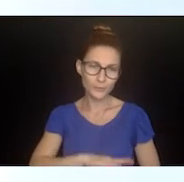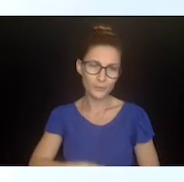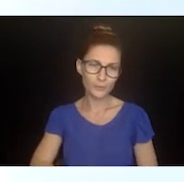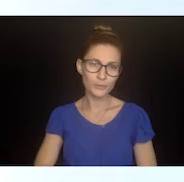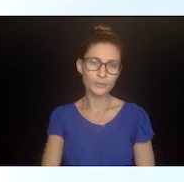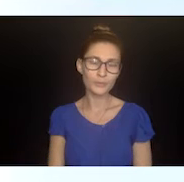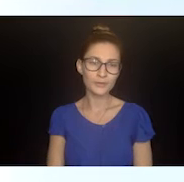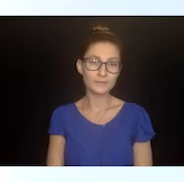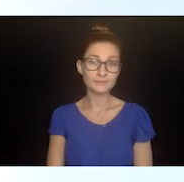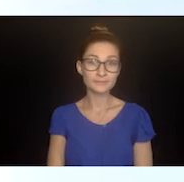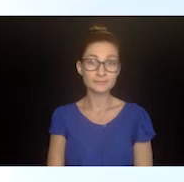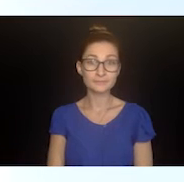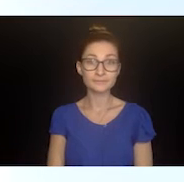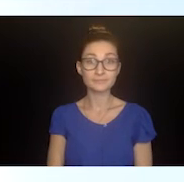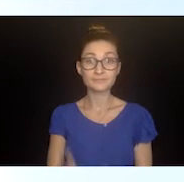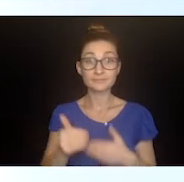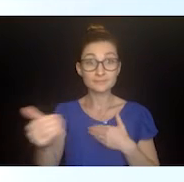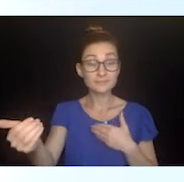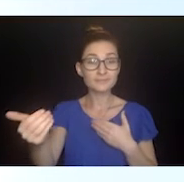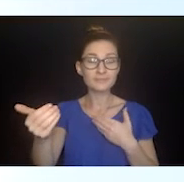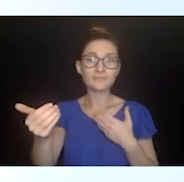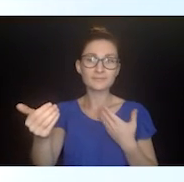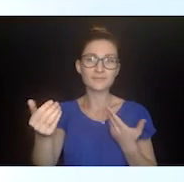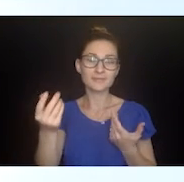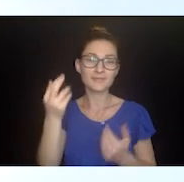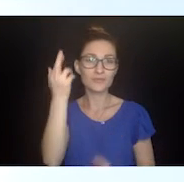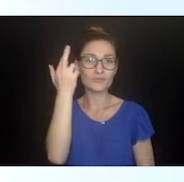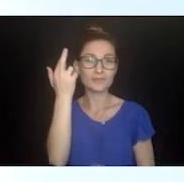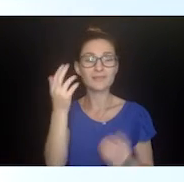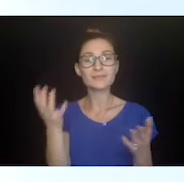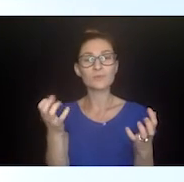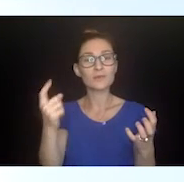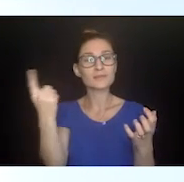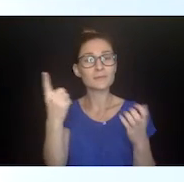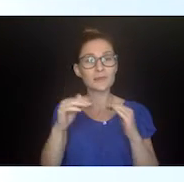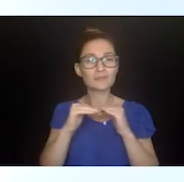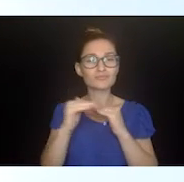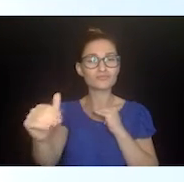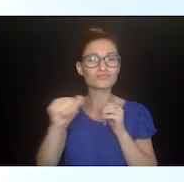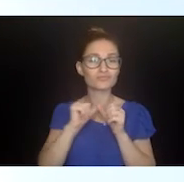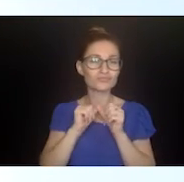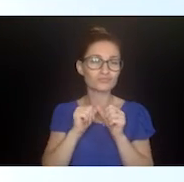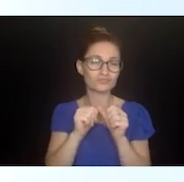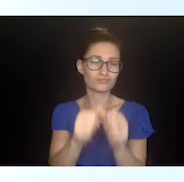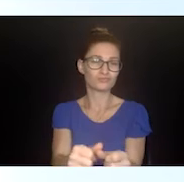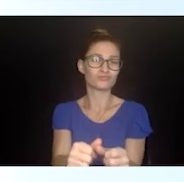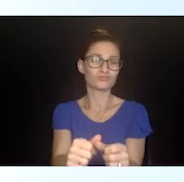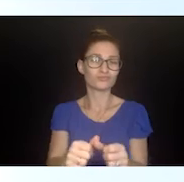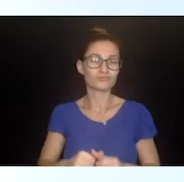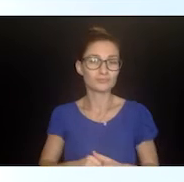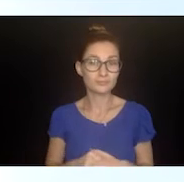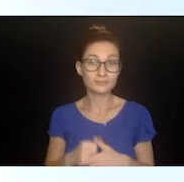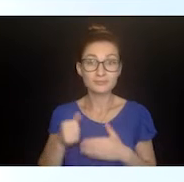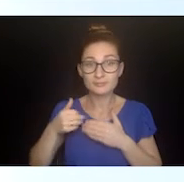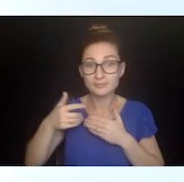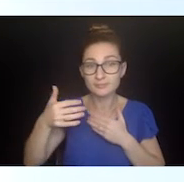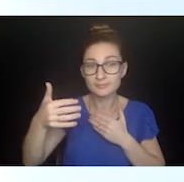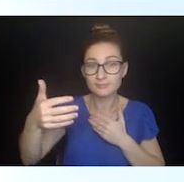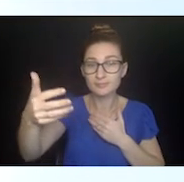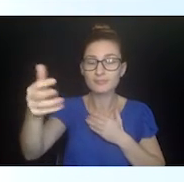And then it became obvious that he wanted something more permanent. And so eventually we